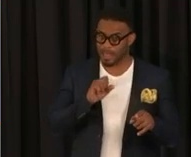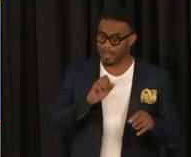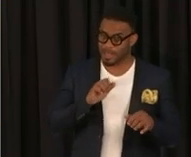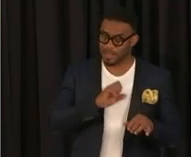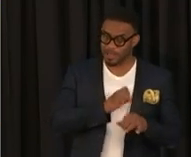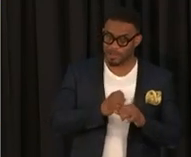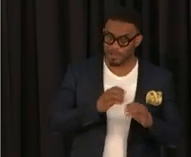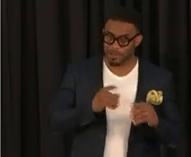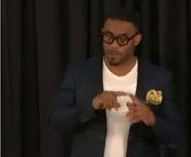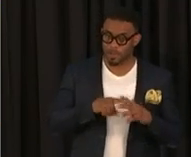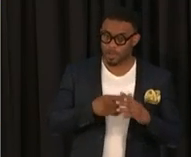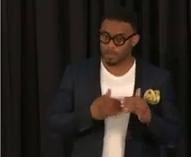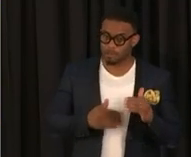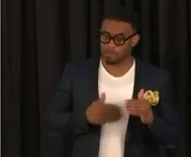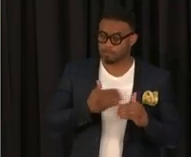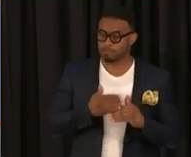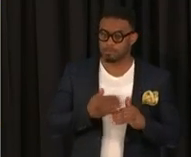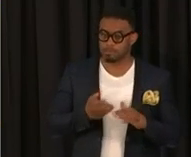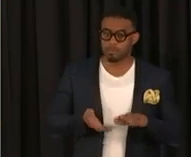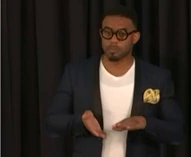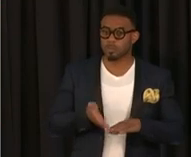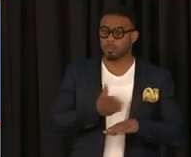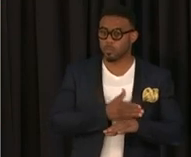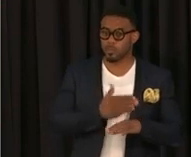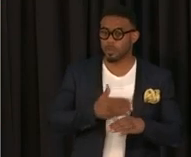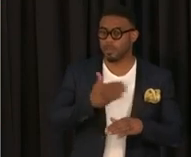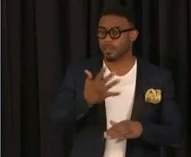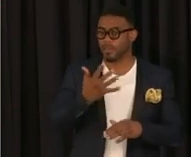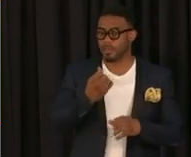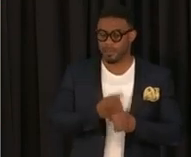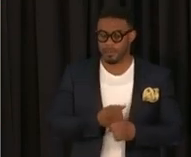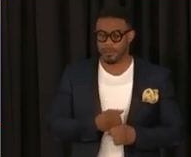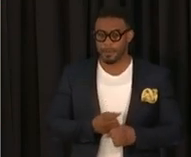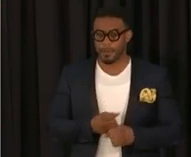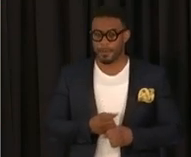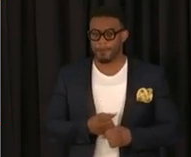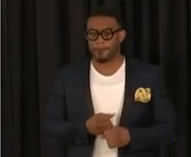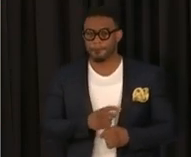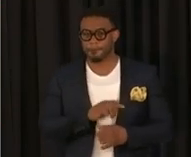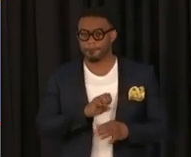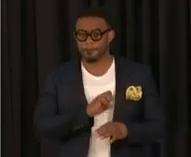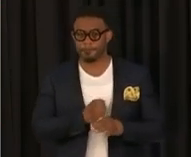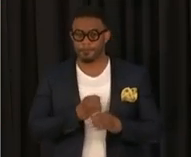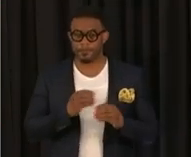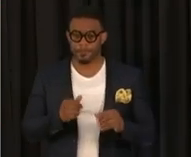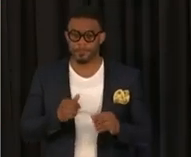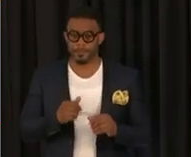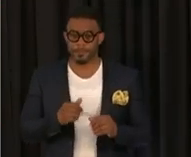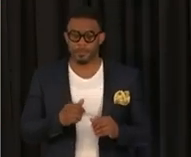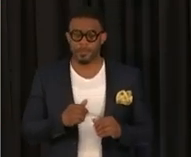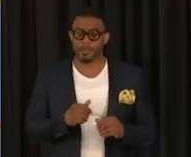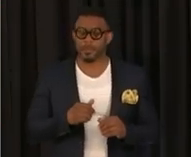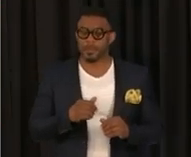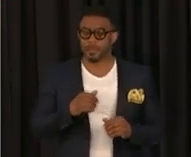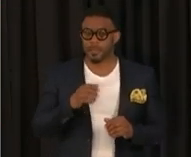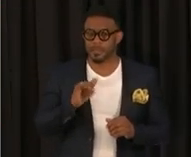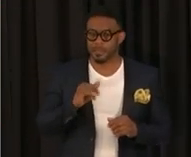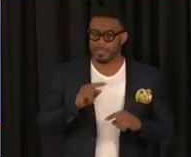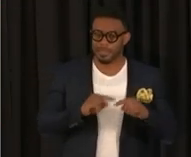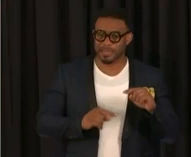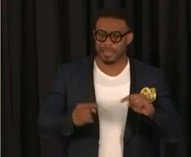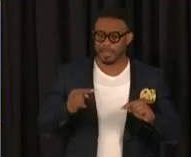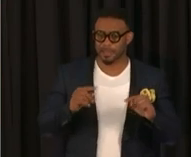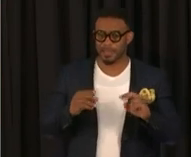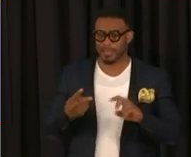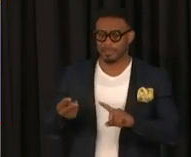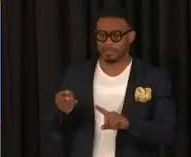as energy efficient to start making improvements over the next 5 years in their energy efficiency, the